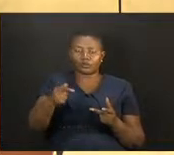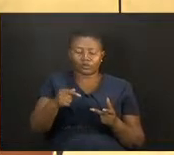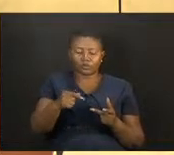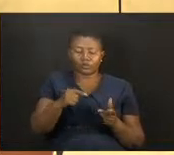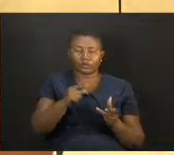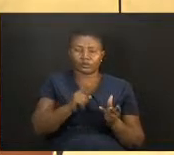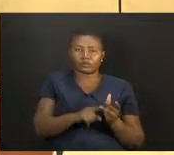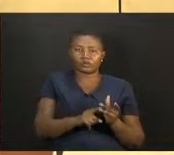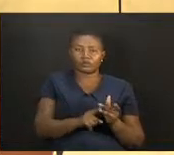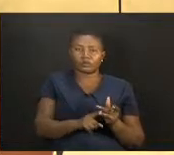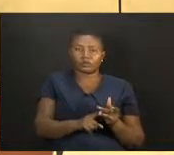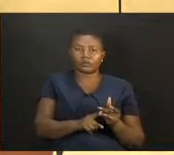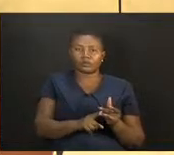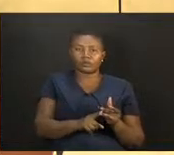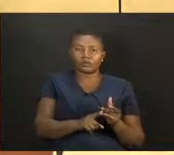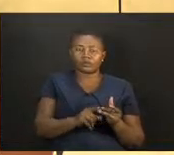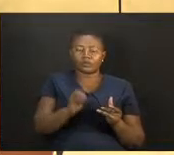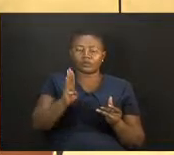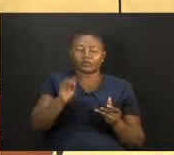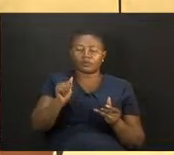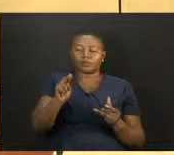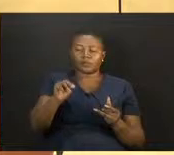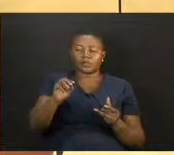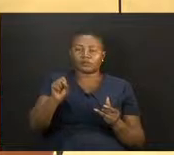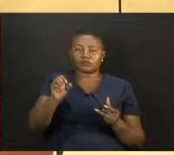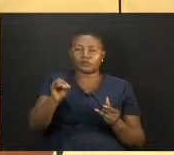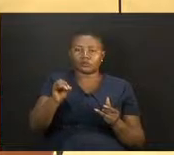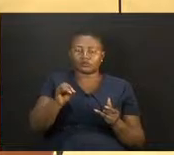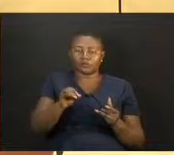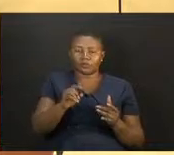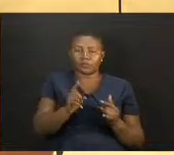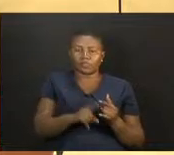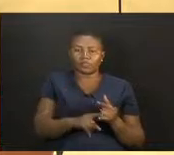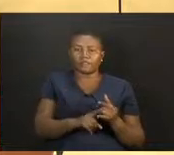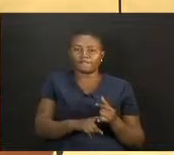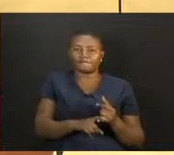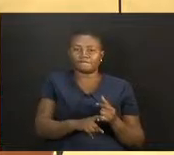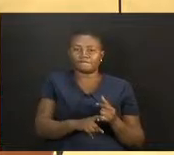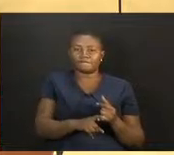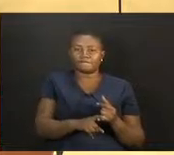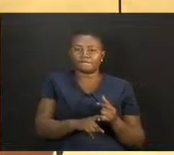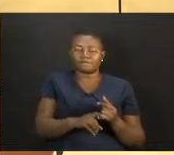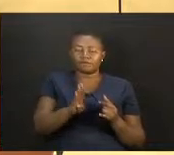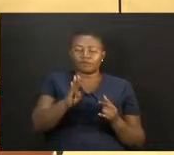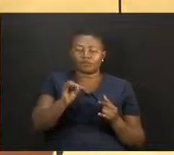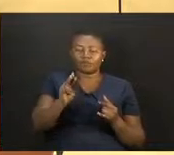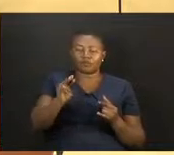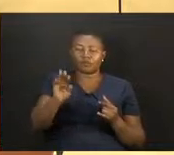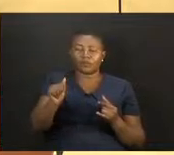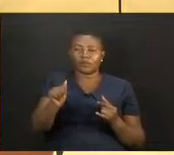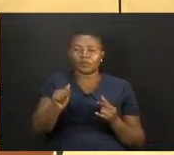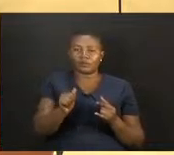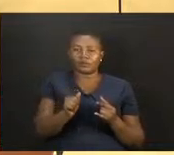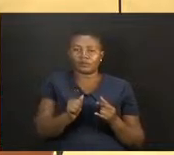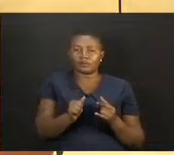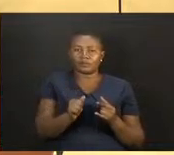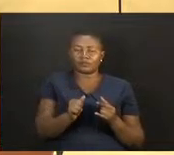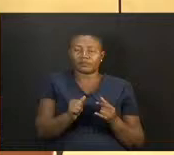XIV, Banso, XV, Boma,